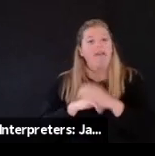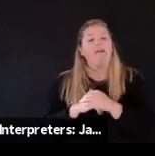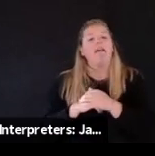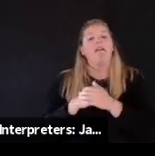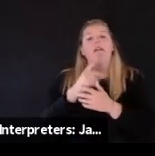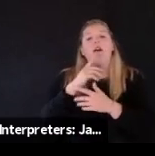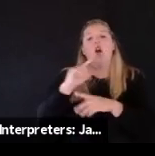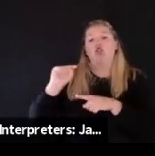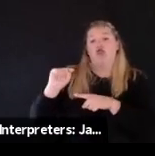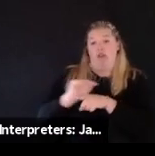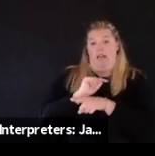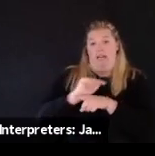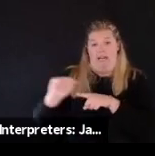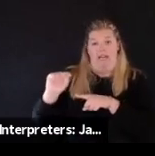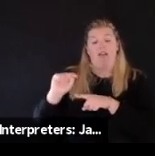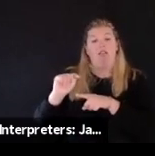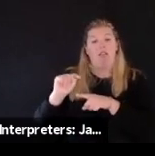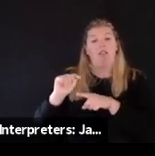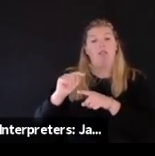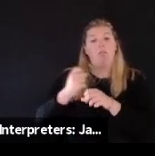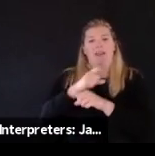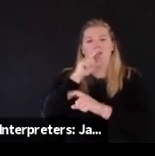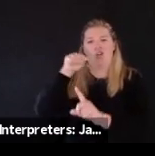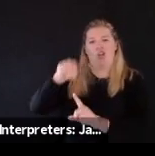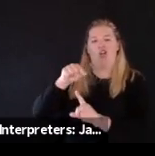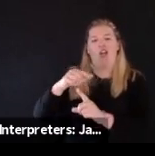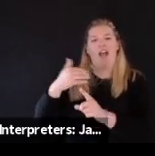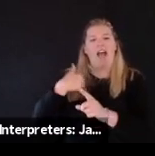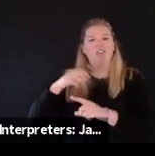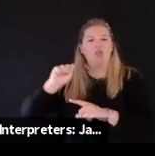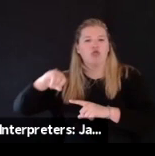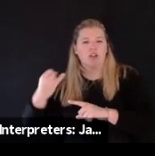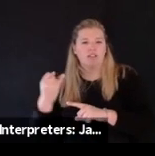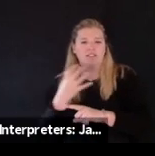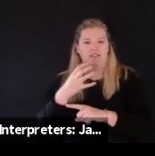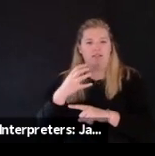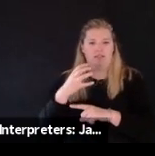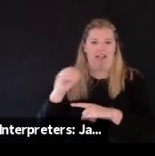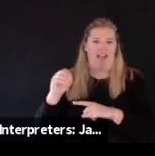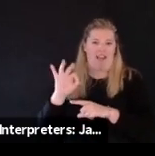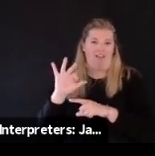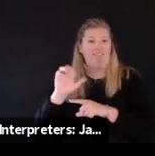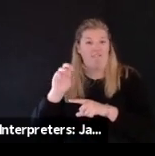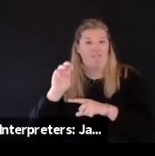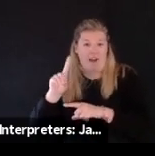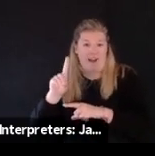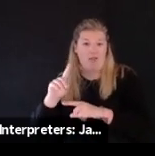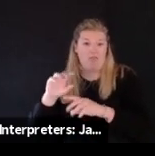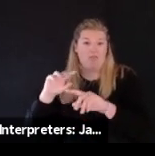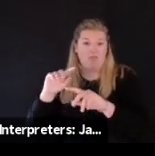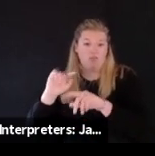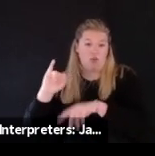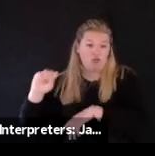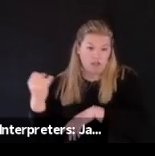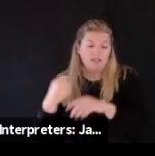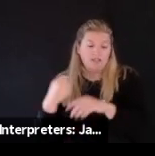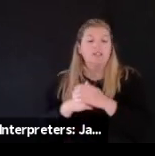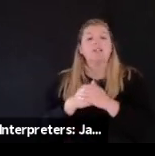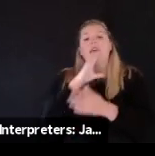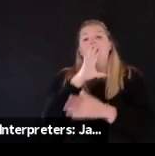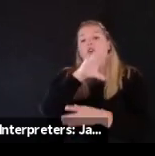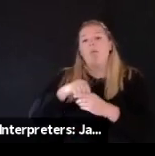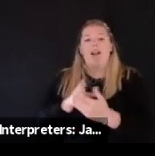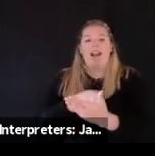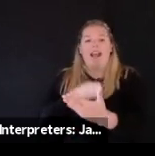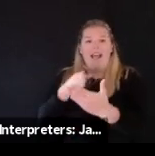trainings framed in social justice. Incorporate anti-oppression and civic engagement principles into your